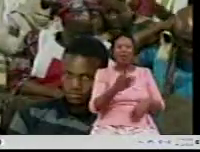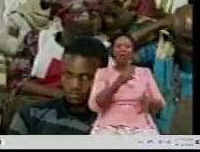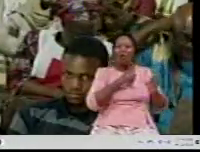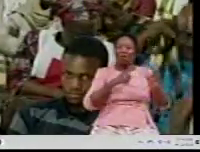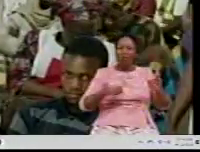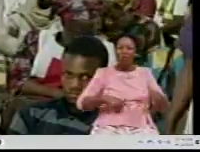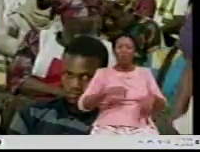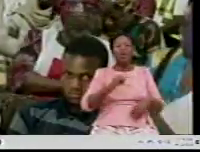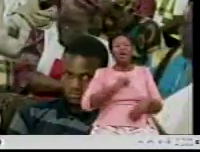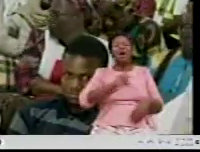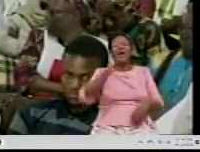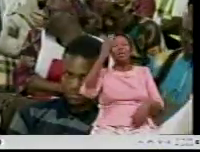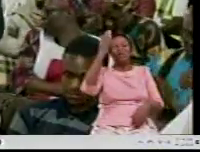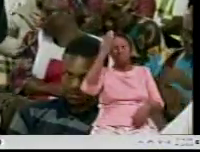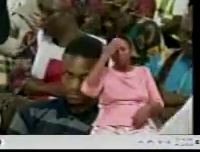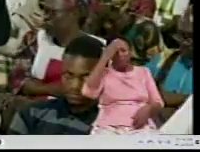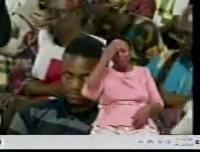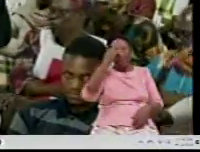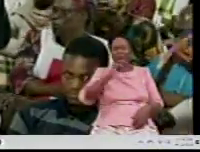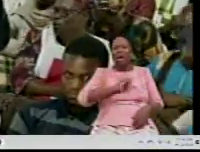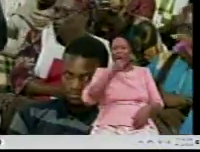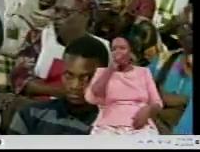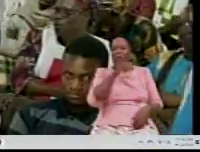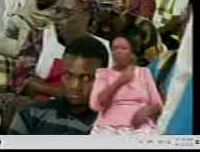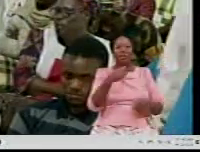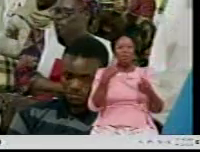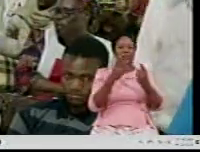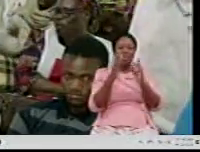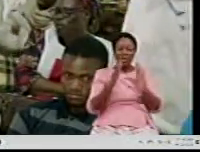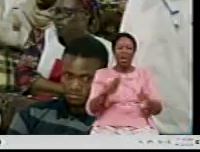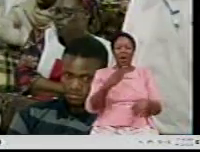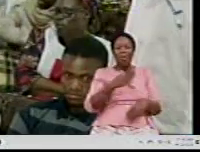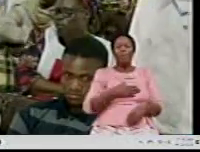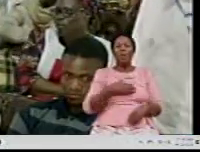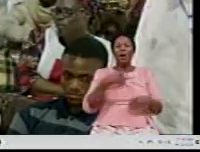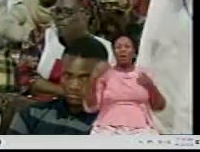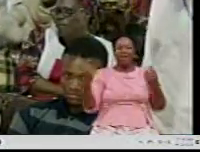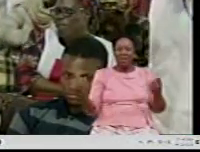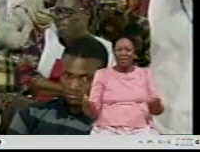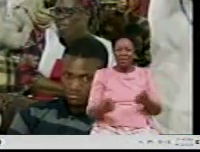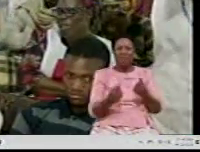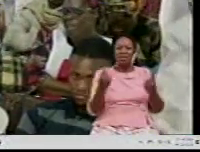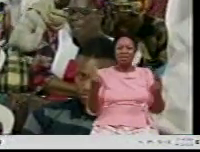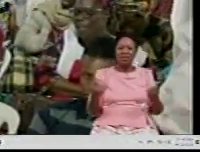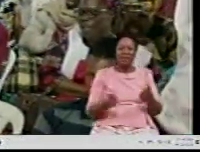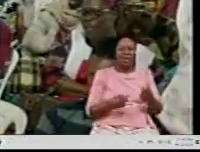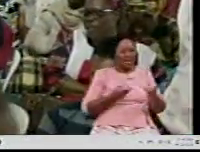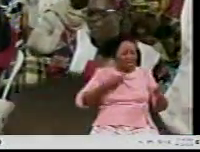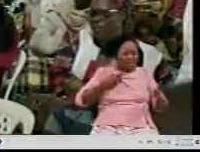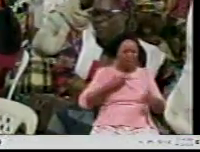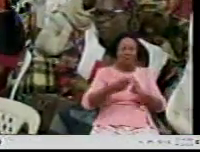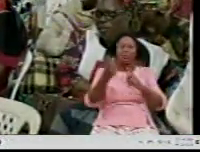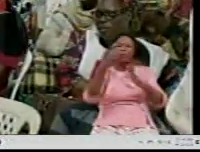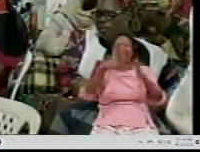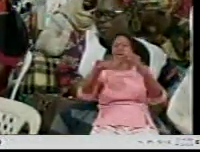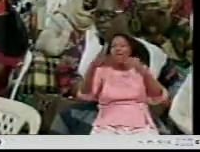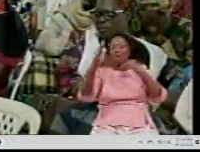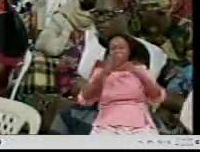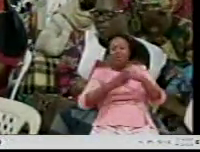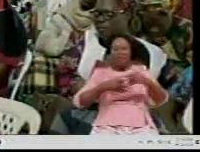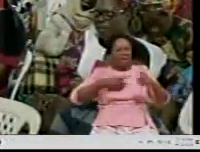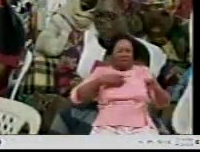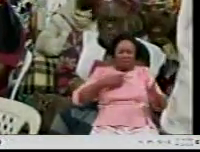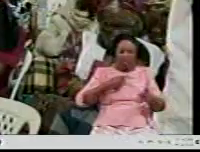know I'm a sinner. My sin injures heaven,